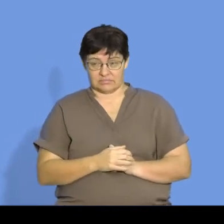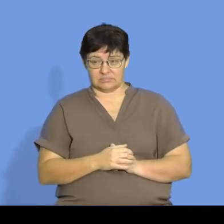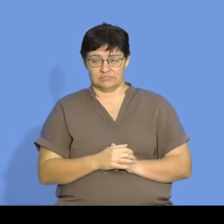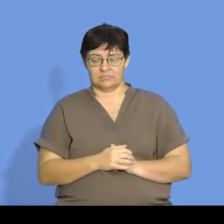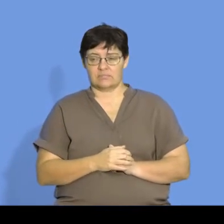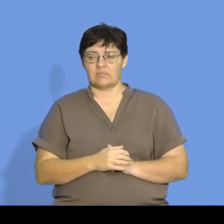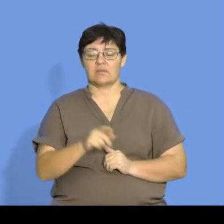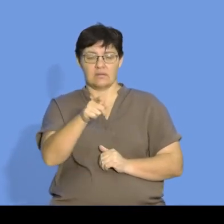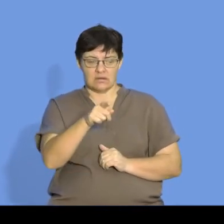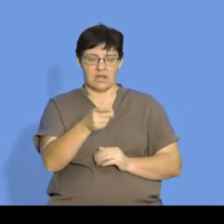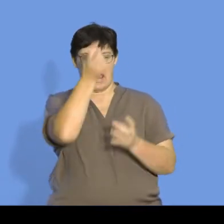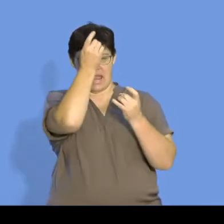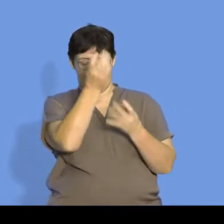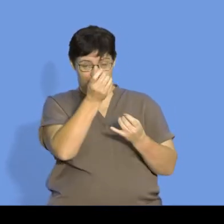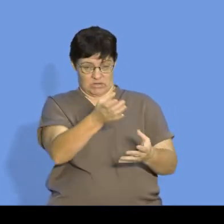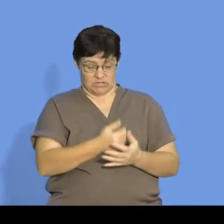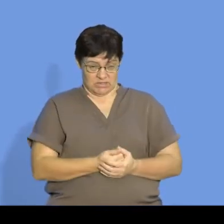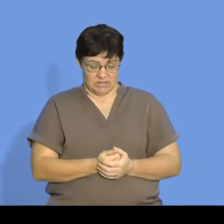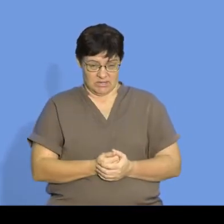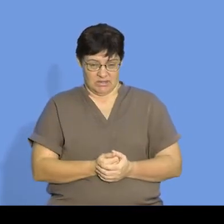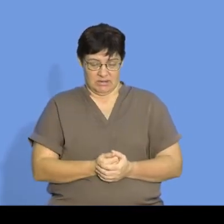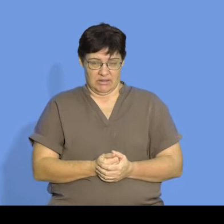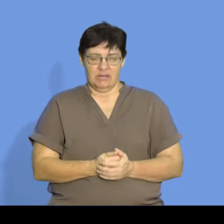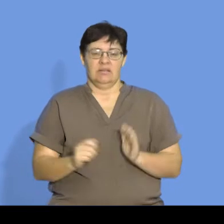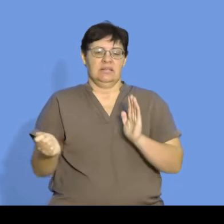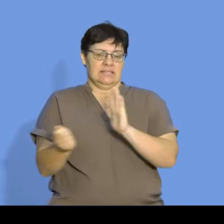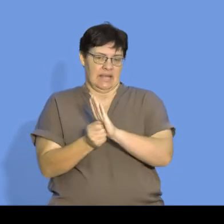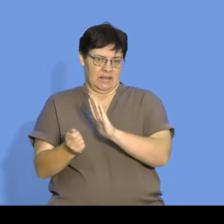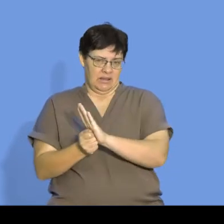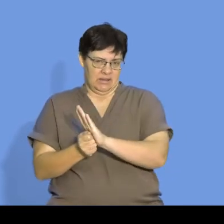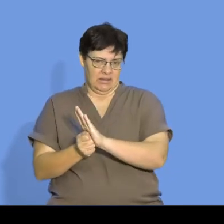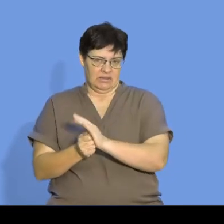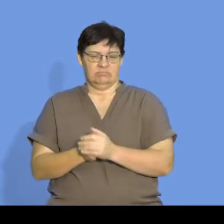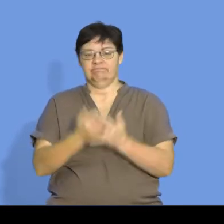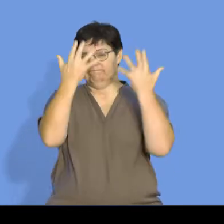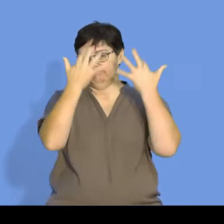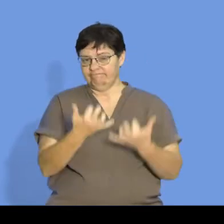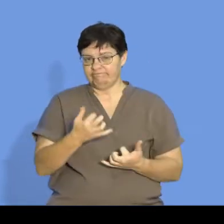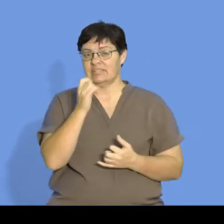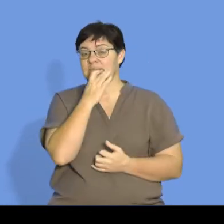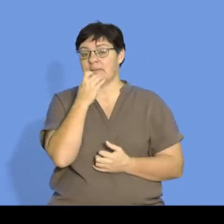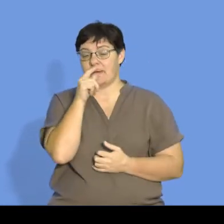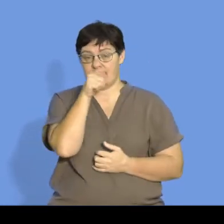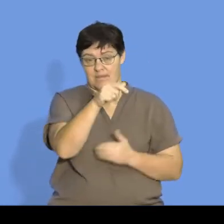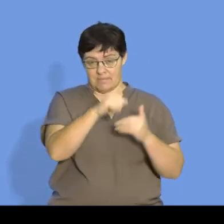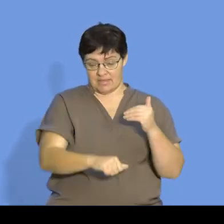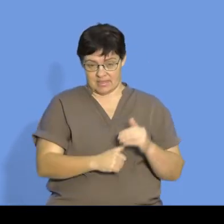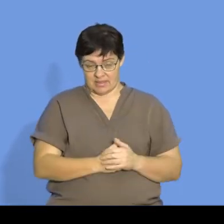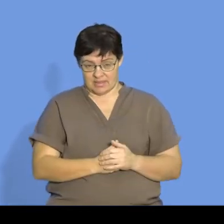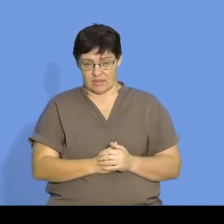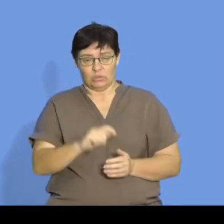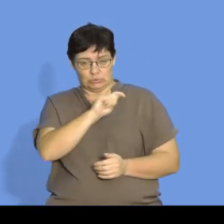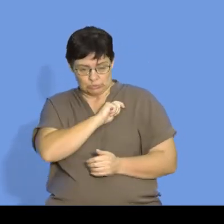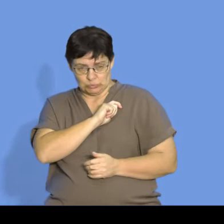Now they're telling us, here's my information, there's my sales, budgeted for September, actual